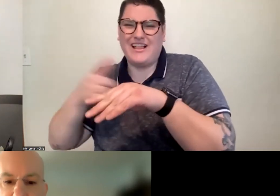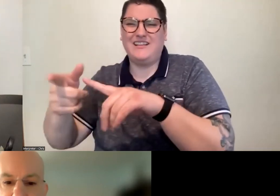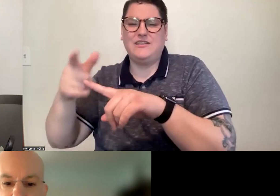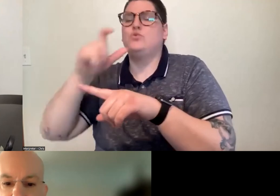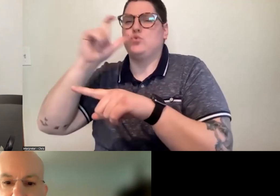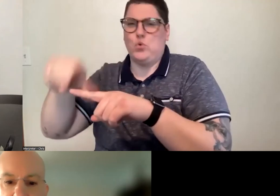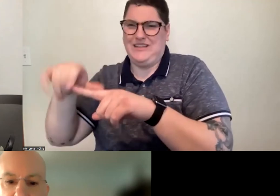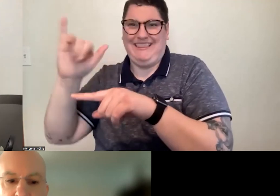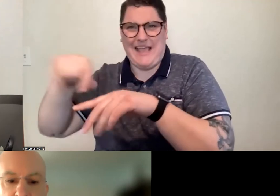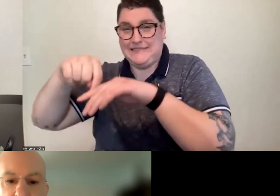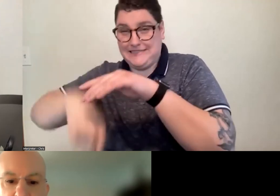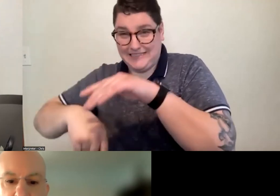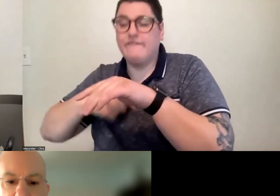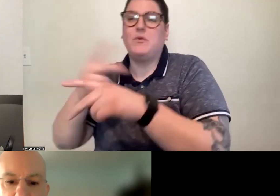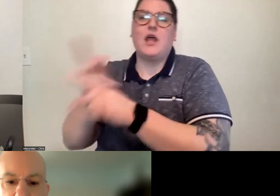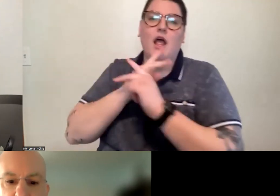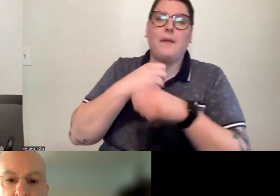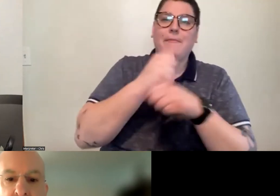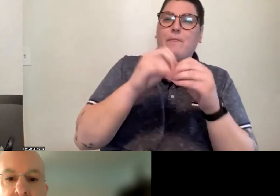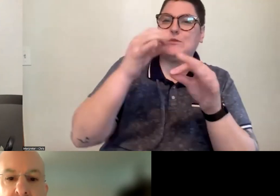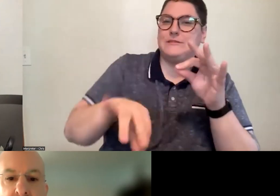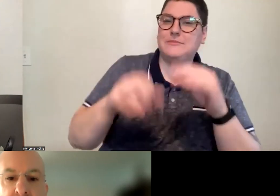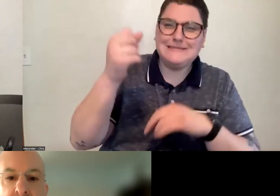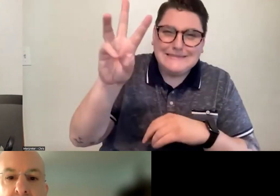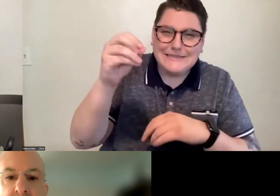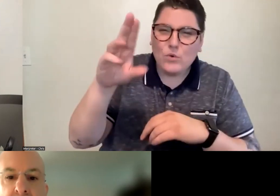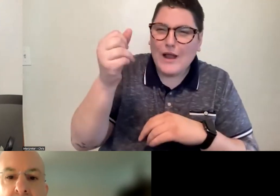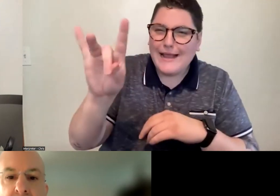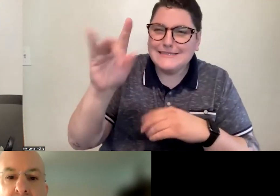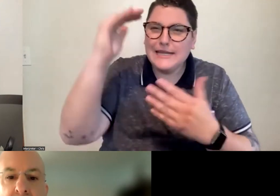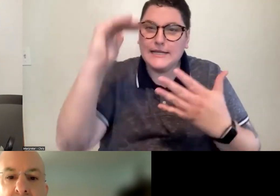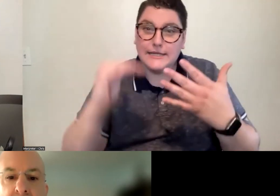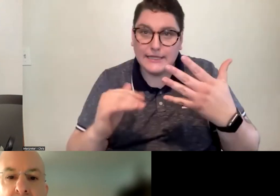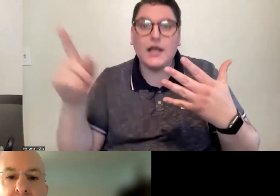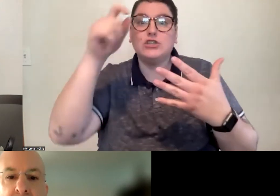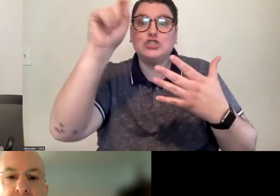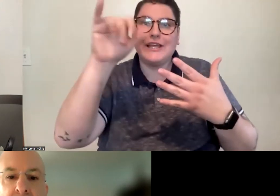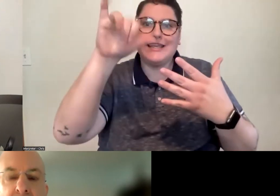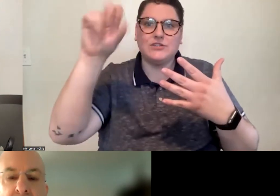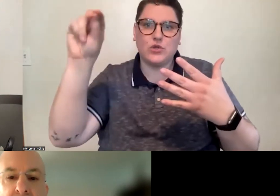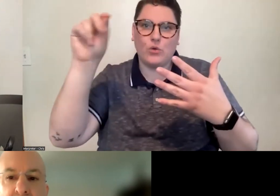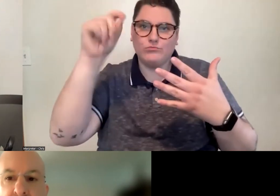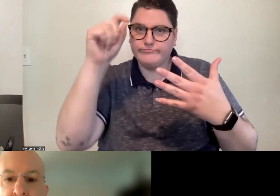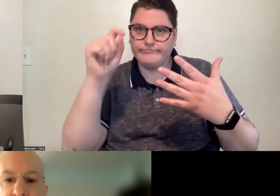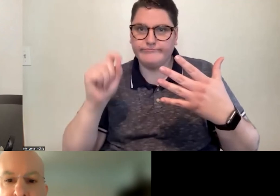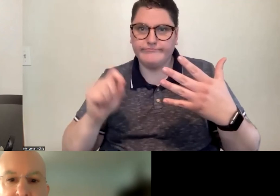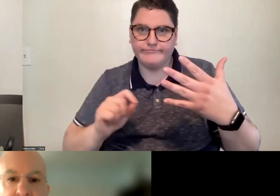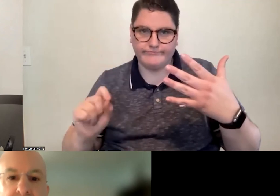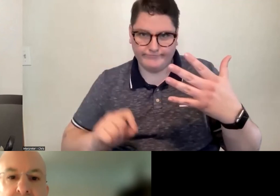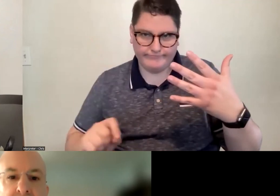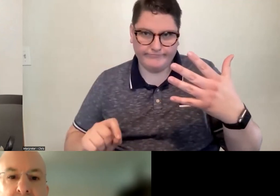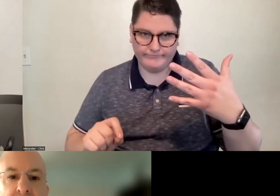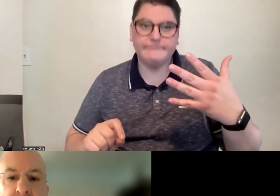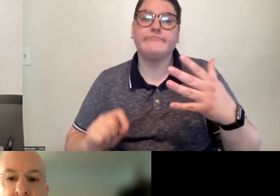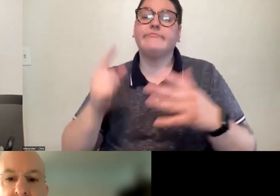it into, I forget, it's 16 or 18 items where people simply indicate yes or no whether they've experienced this traumatic event.